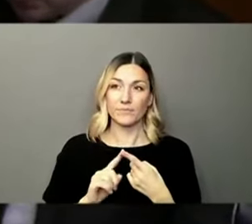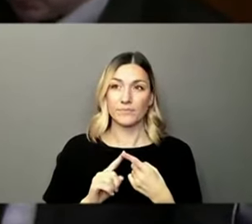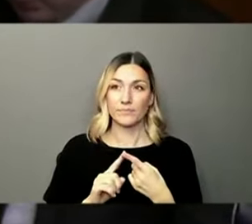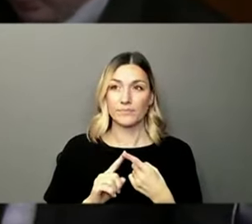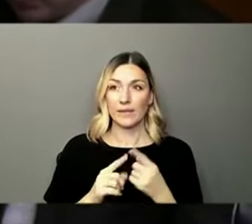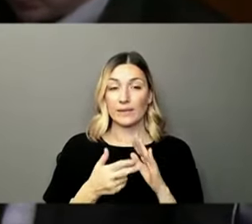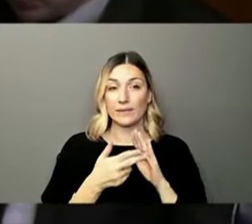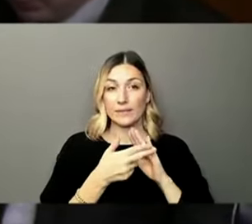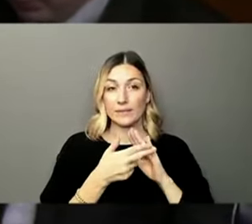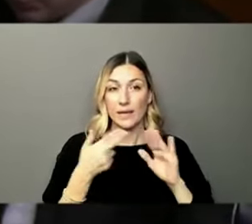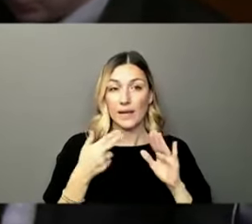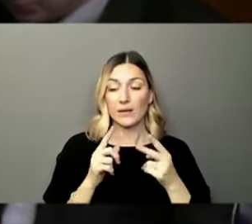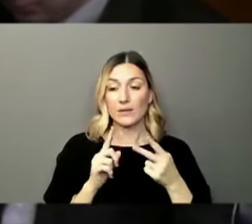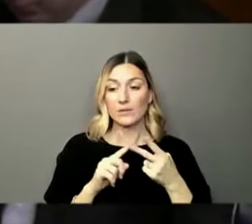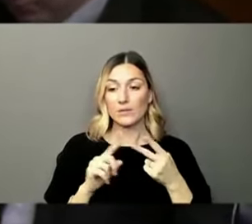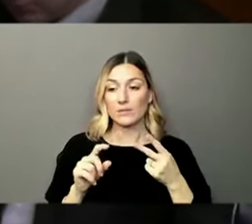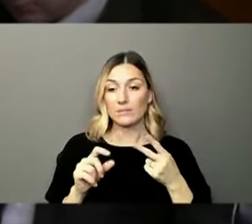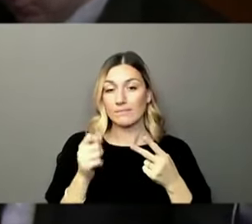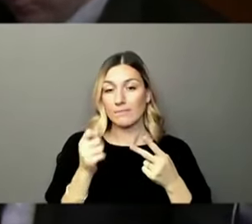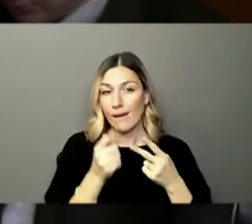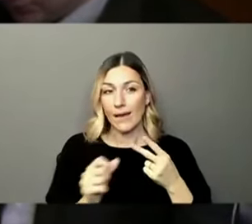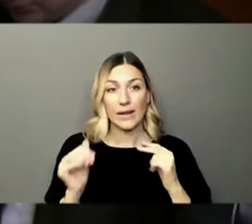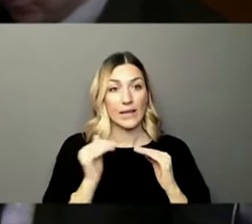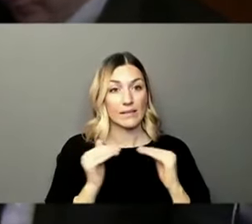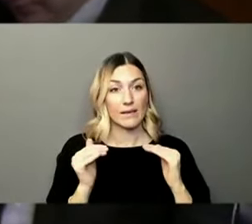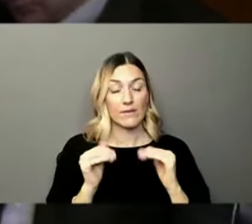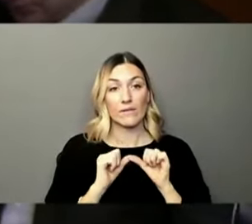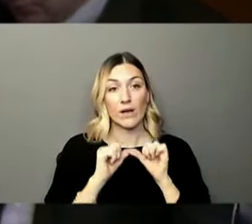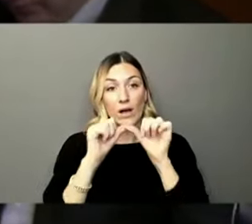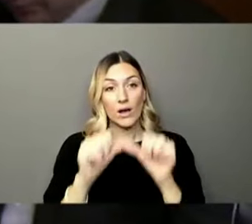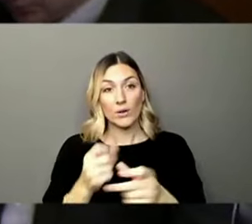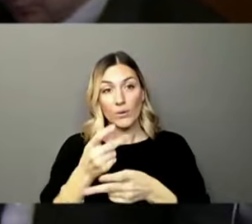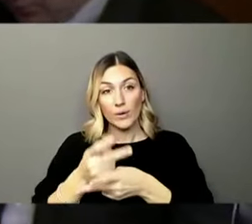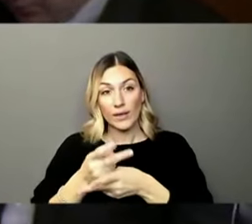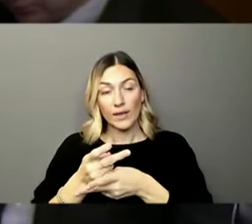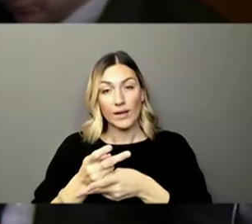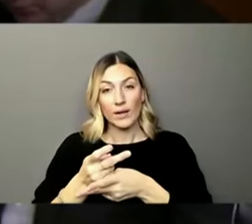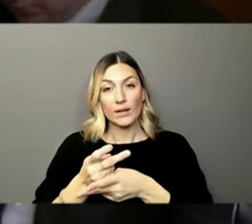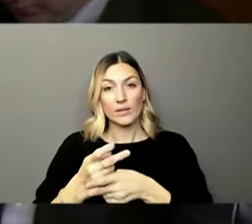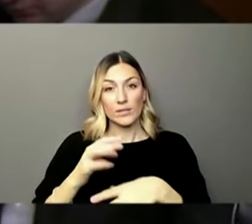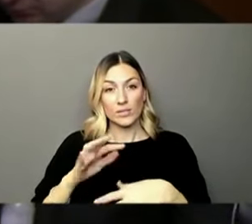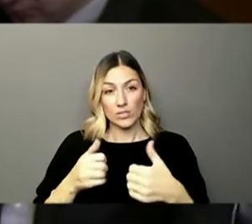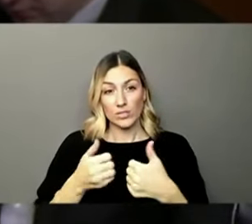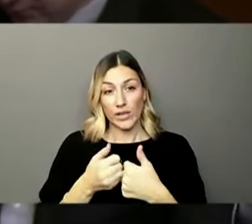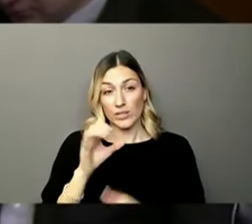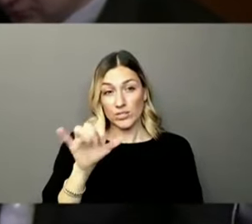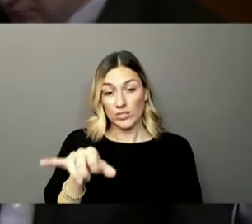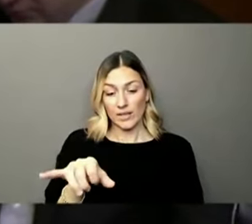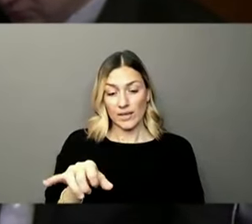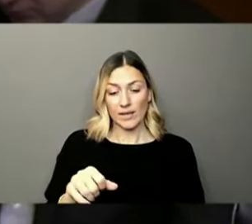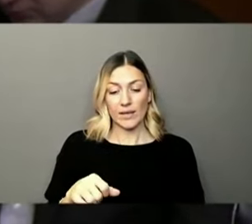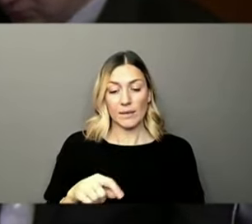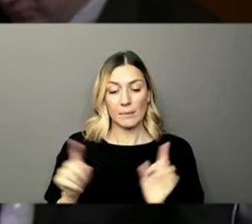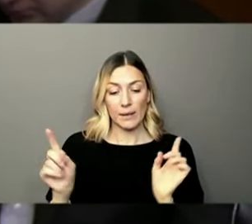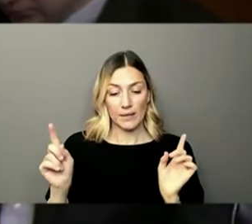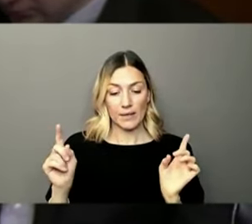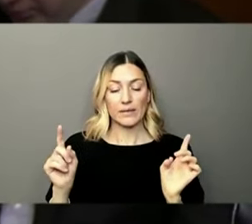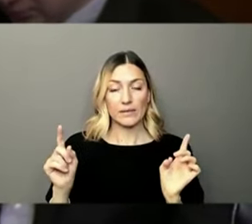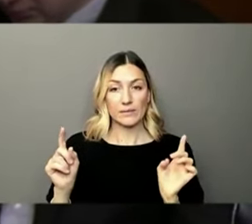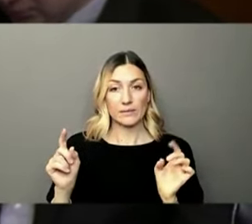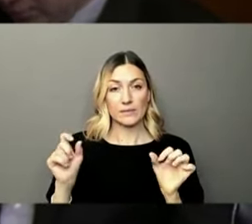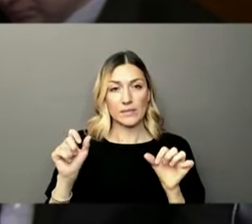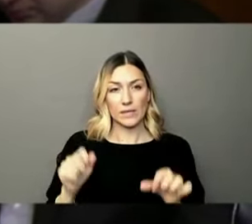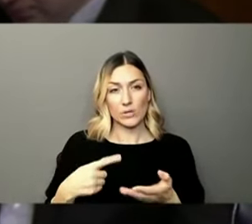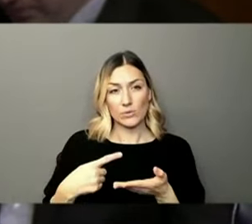diagnosis, for any level of ongoing care, may have challenged it. But if you can speak to any